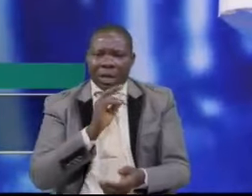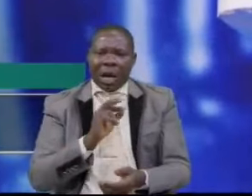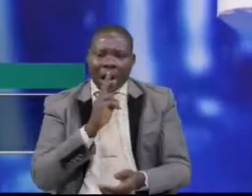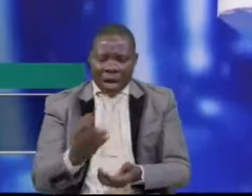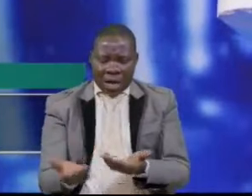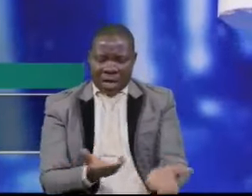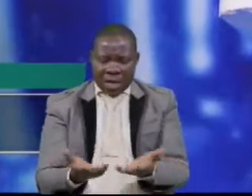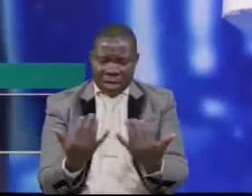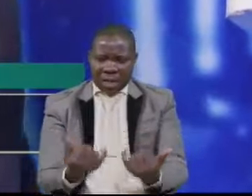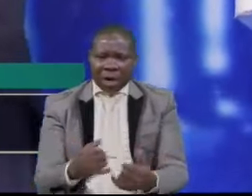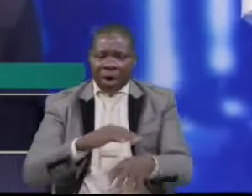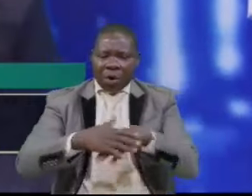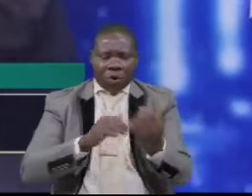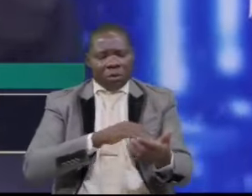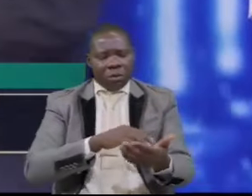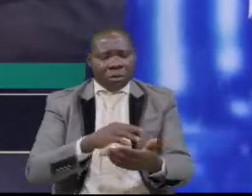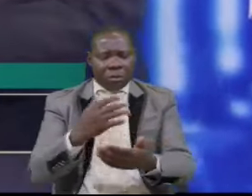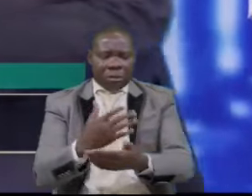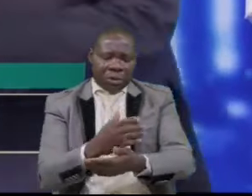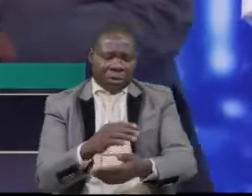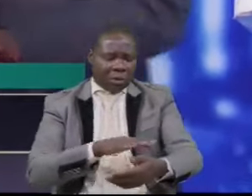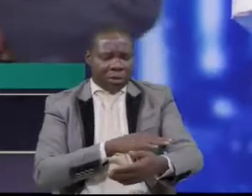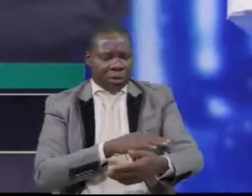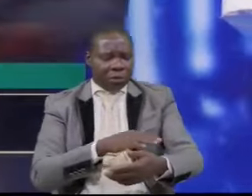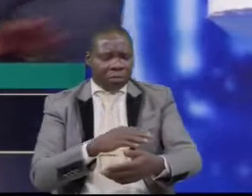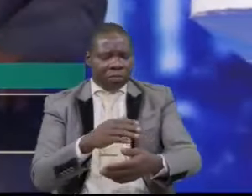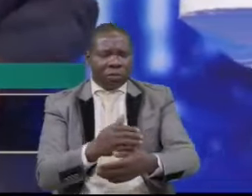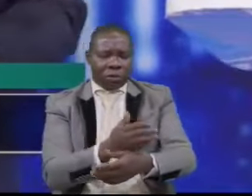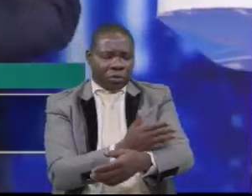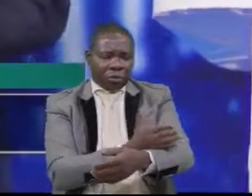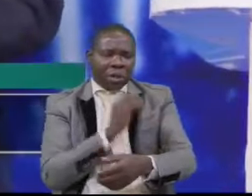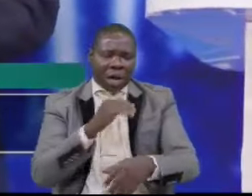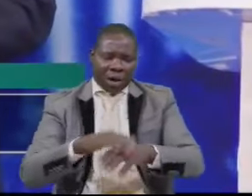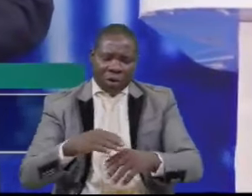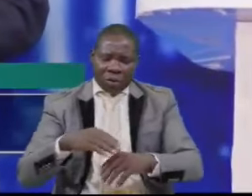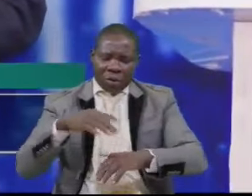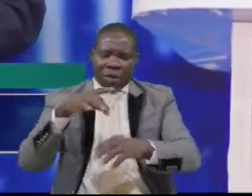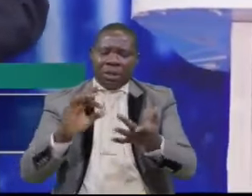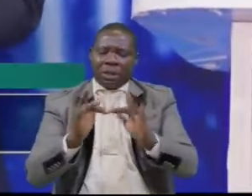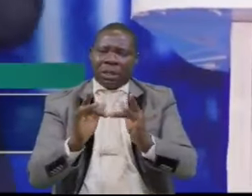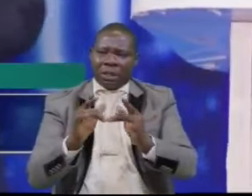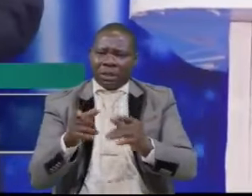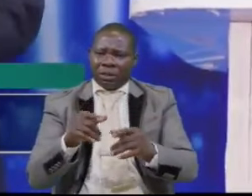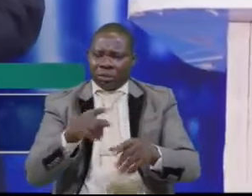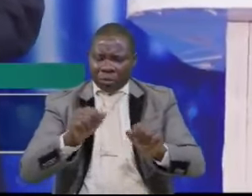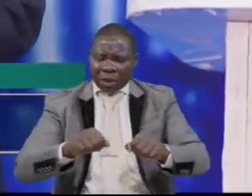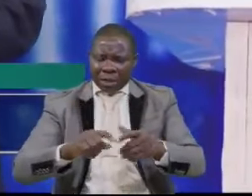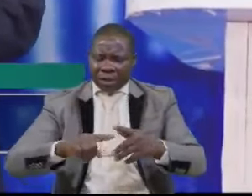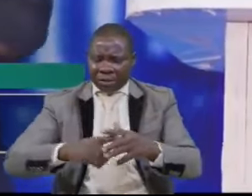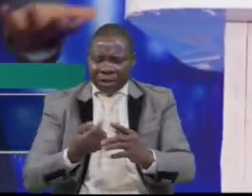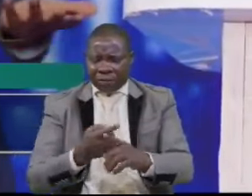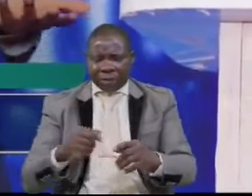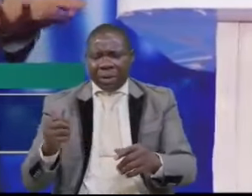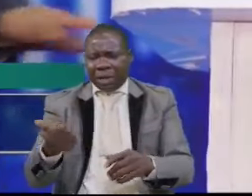there online, and you can start from level zero. I didn't know anything of that subject before, anything of that